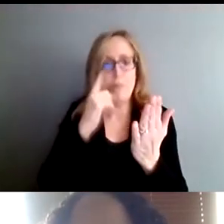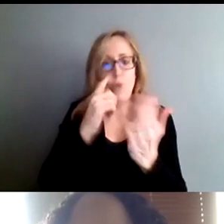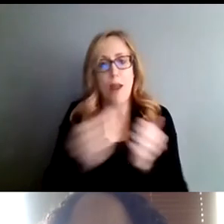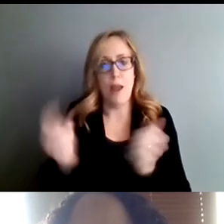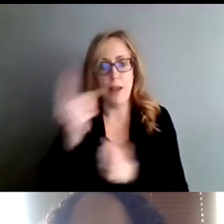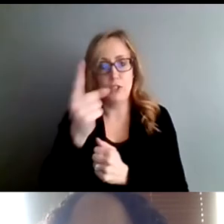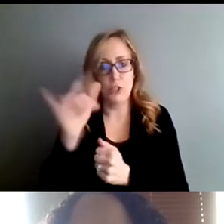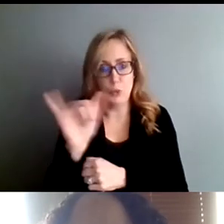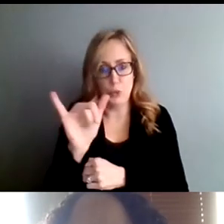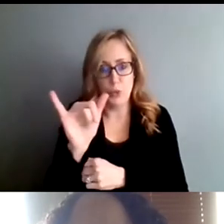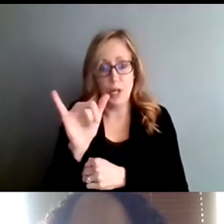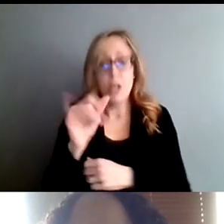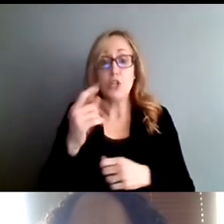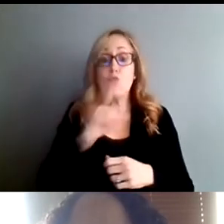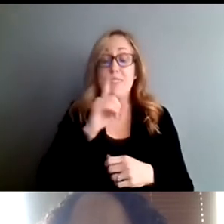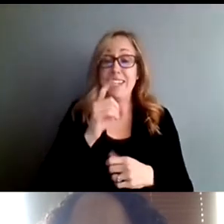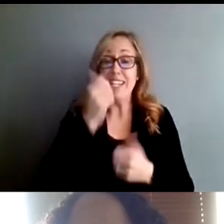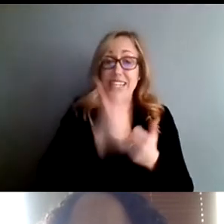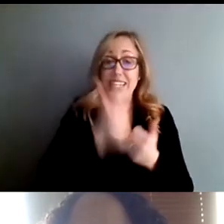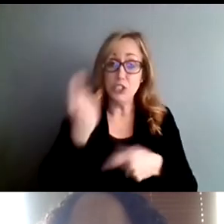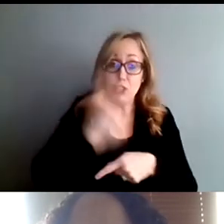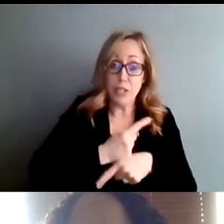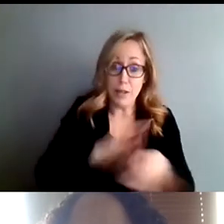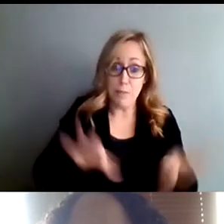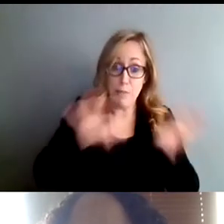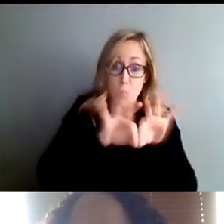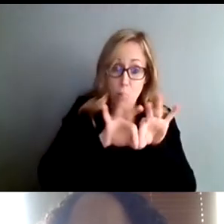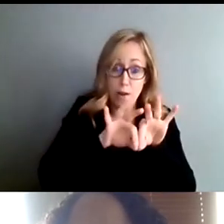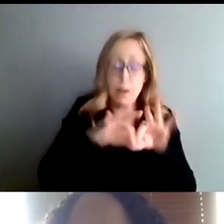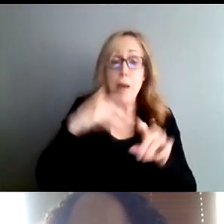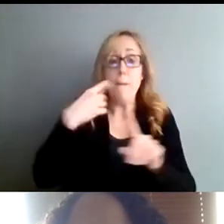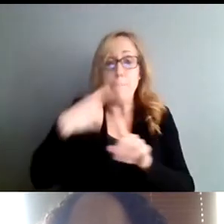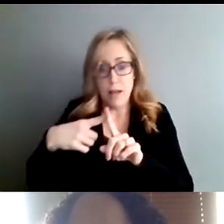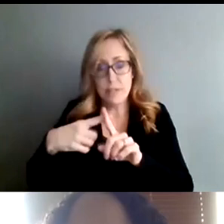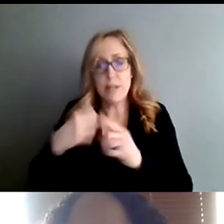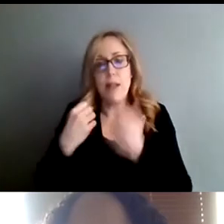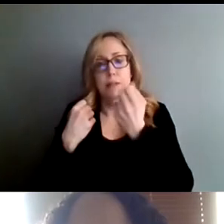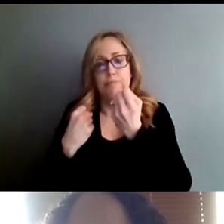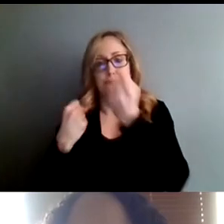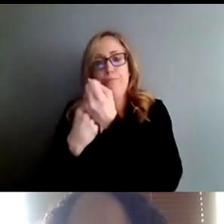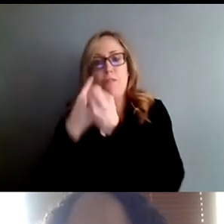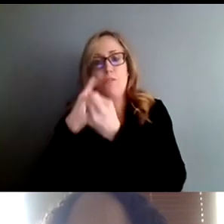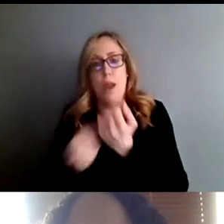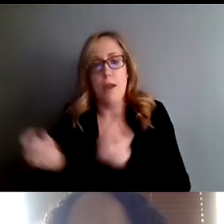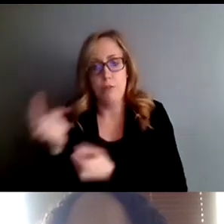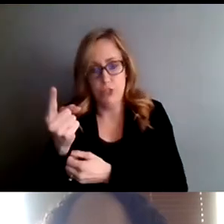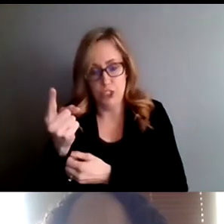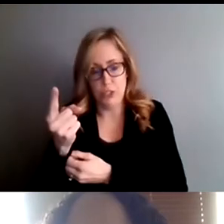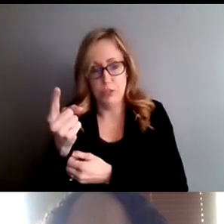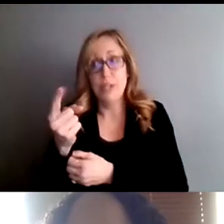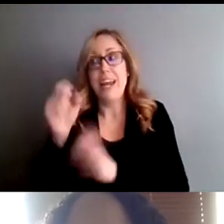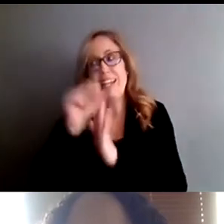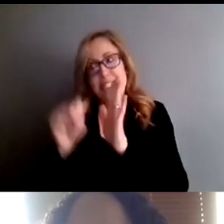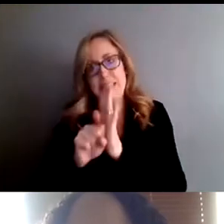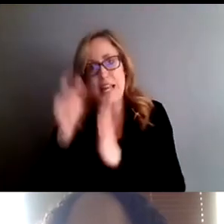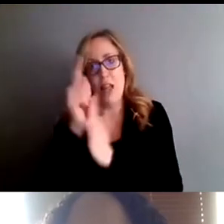important in person for many families. It also allows us to build towards next year. It is the state law, so every district in the